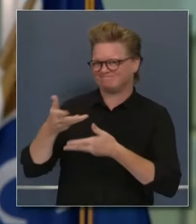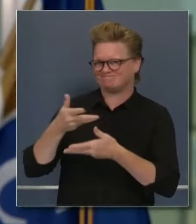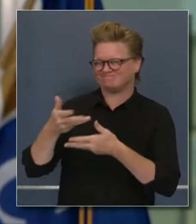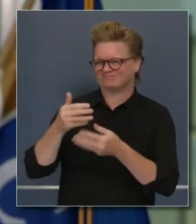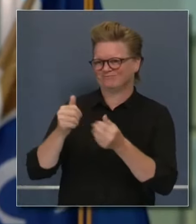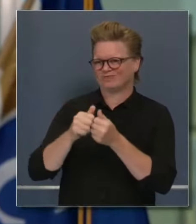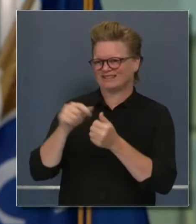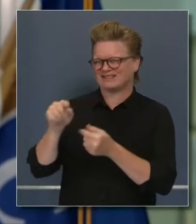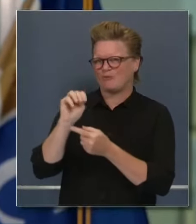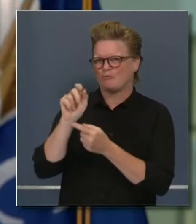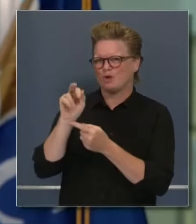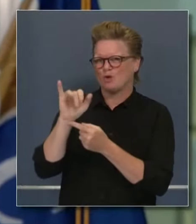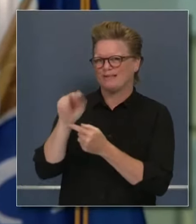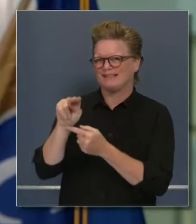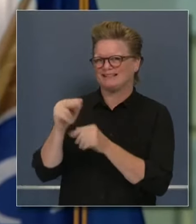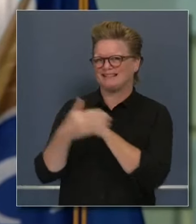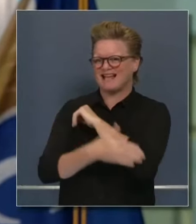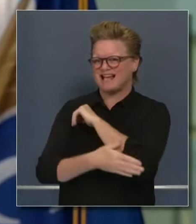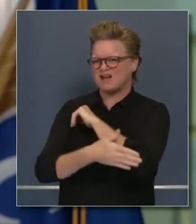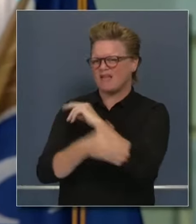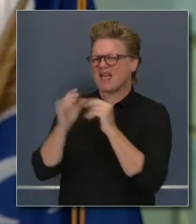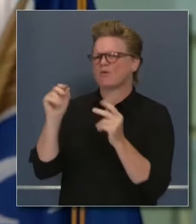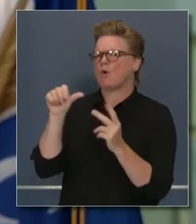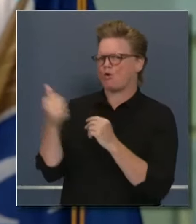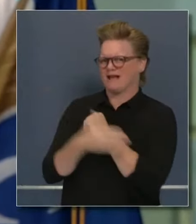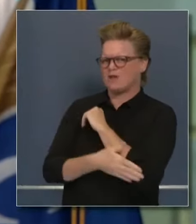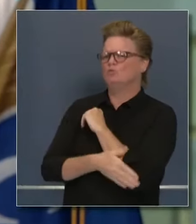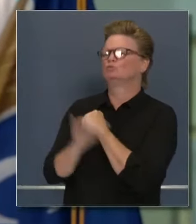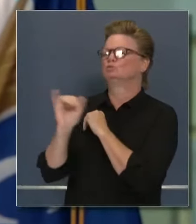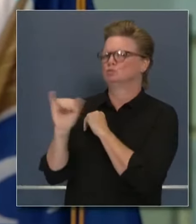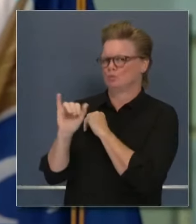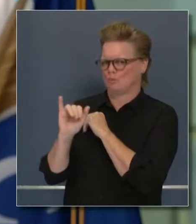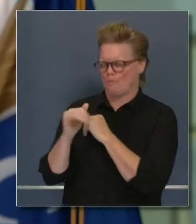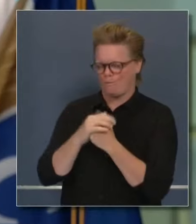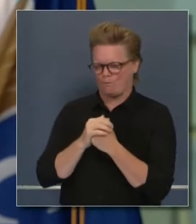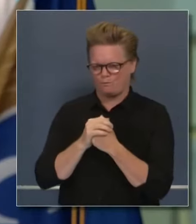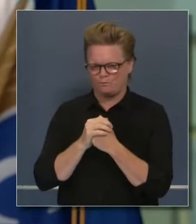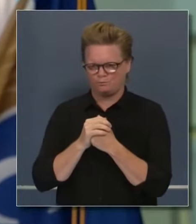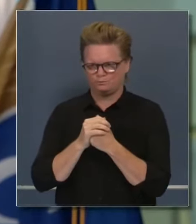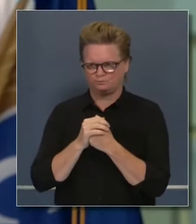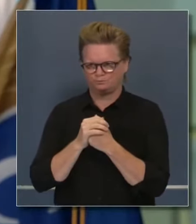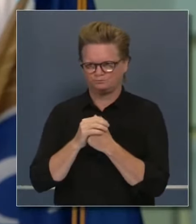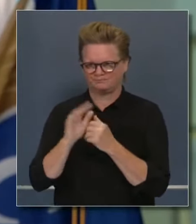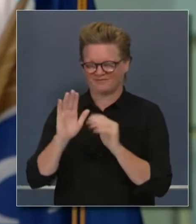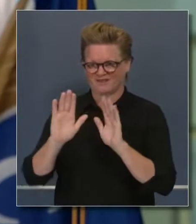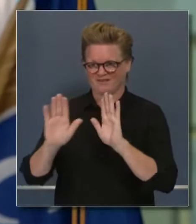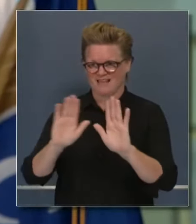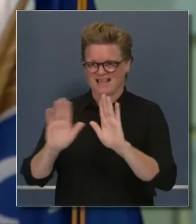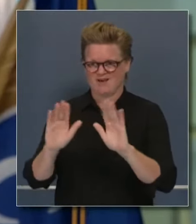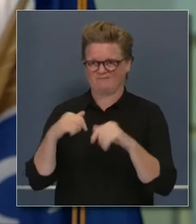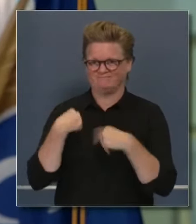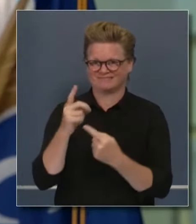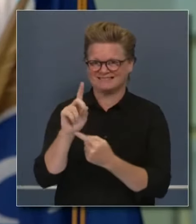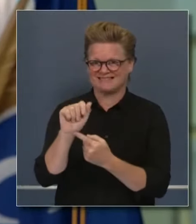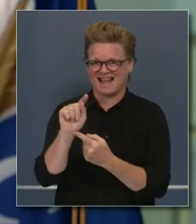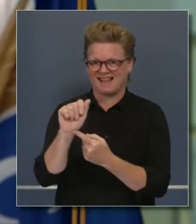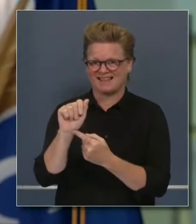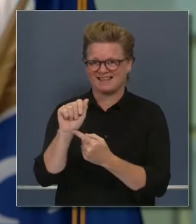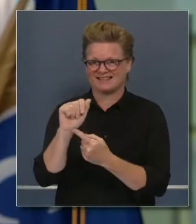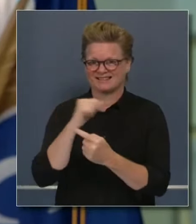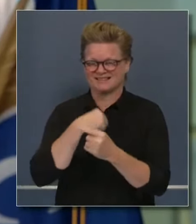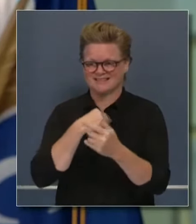counties, anticipating where the data was heading. And in fact, when we did the official run yesterday